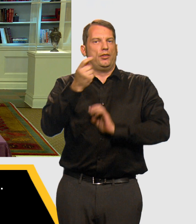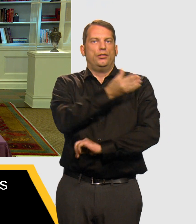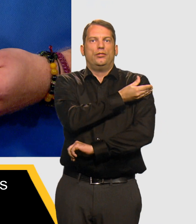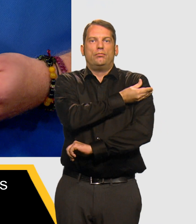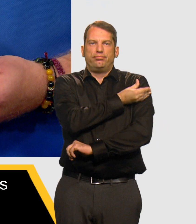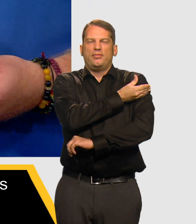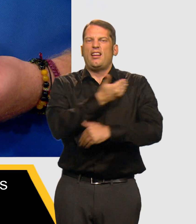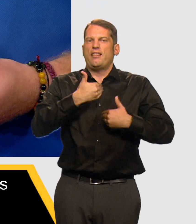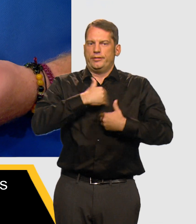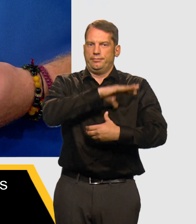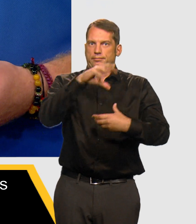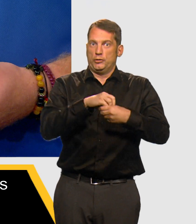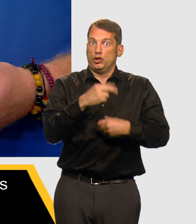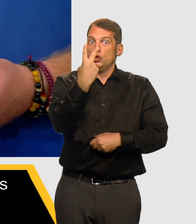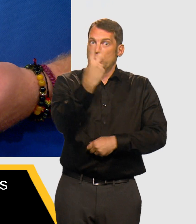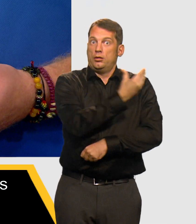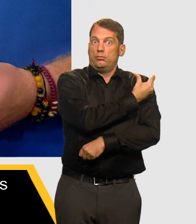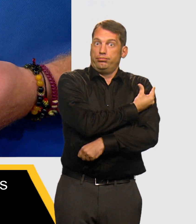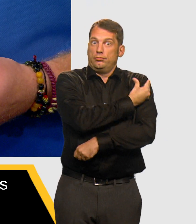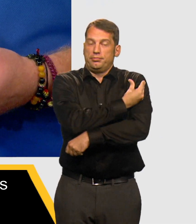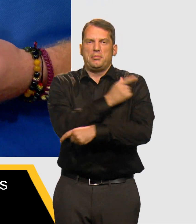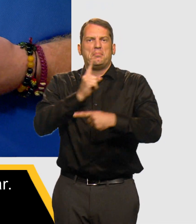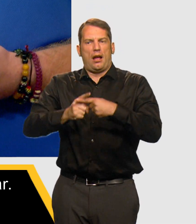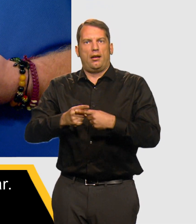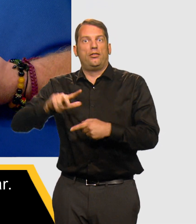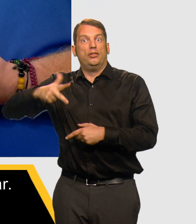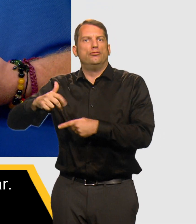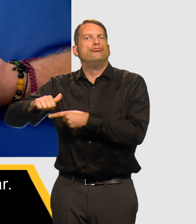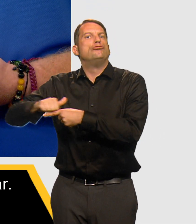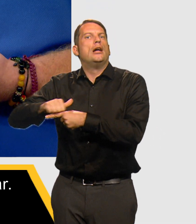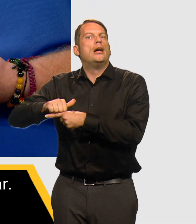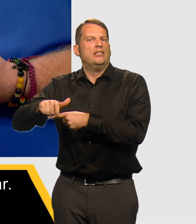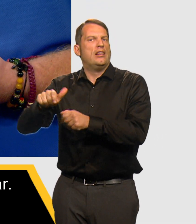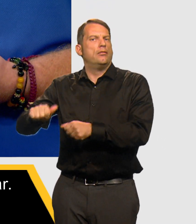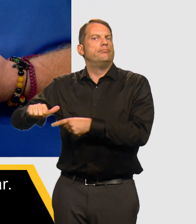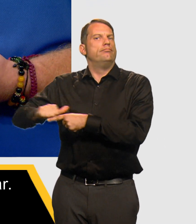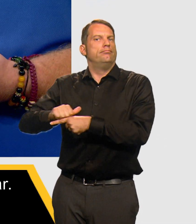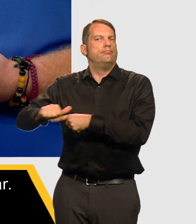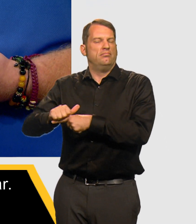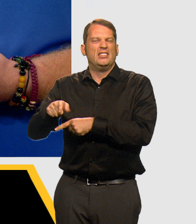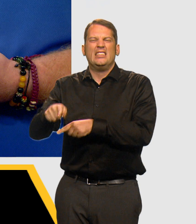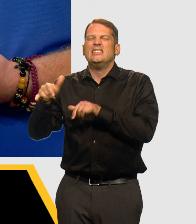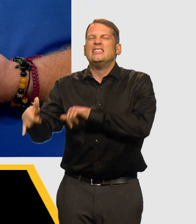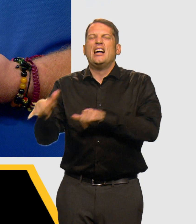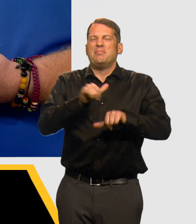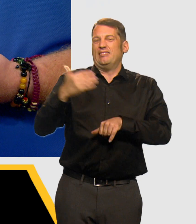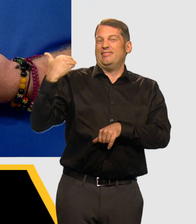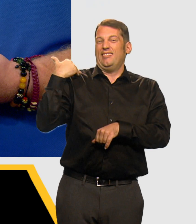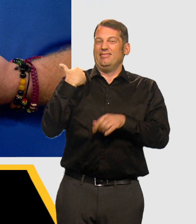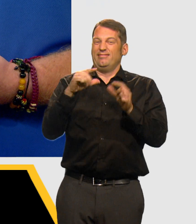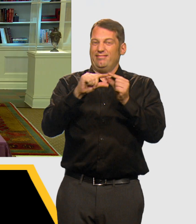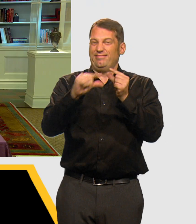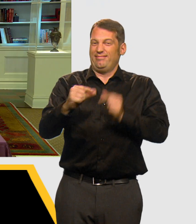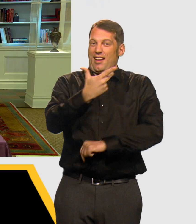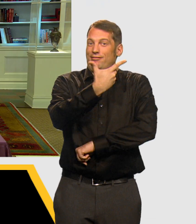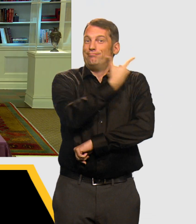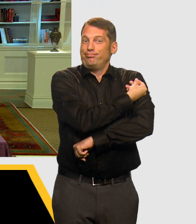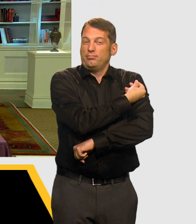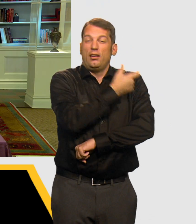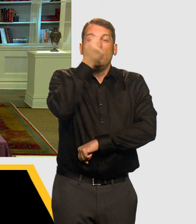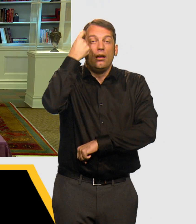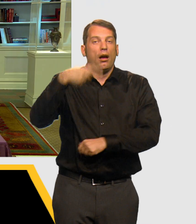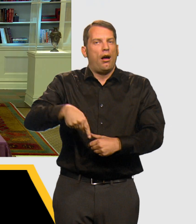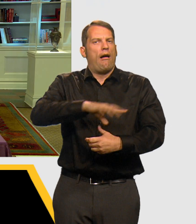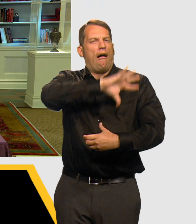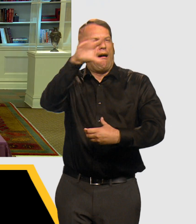auto-injector. Each kit will come with 2 doses and a trainer to practice with. The auto-injector works the same